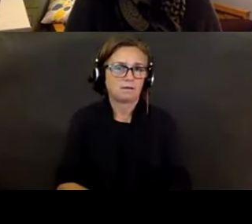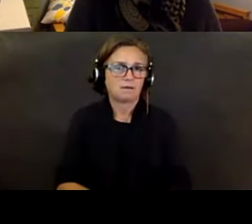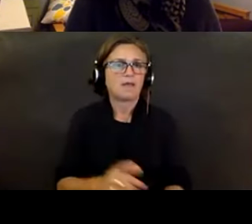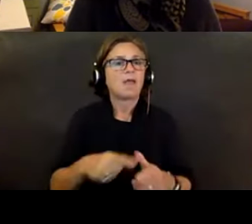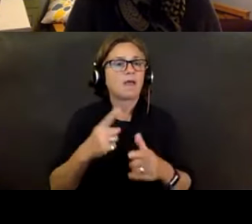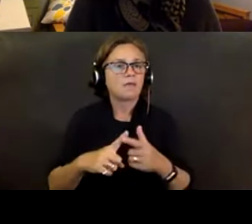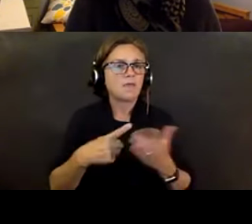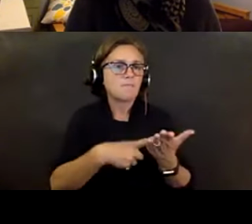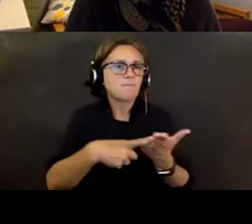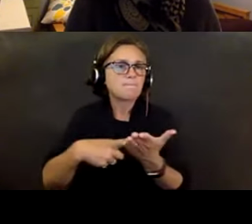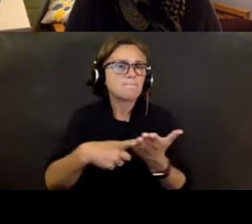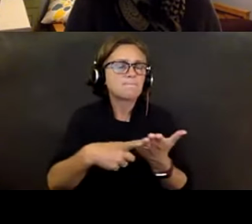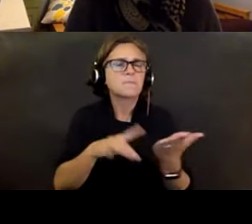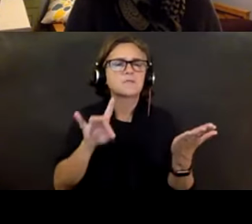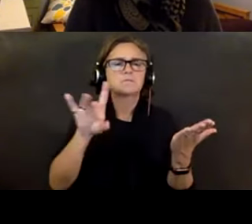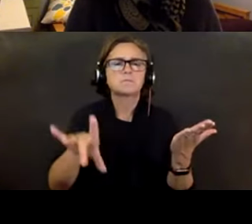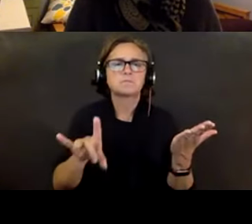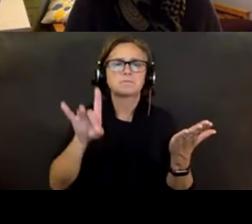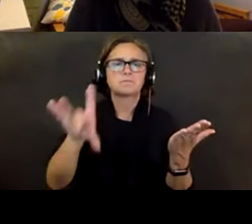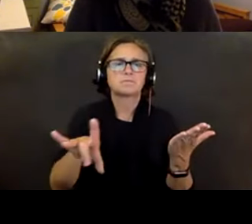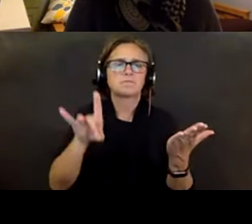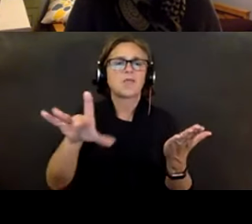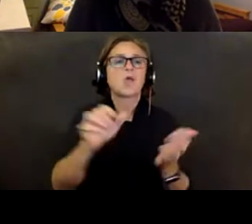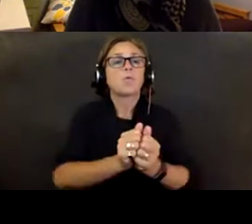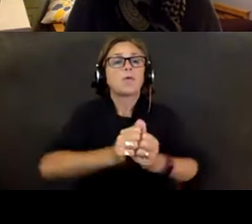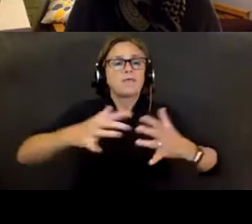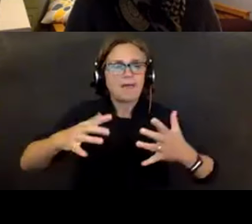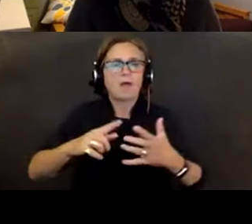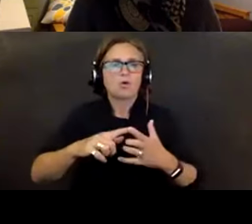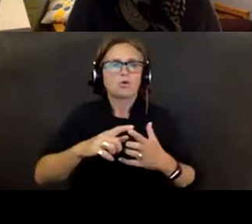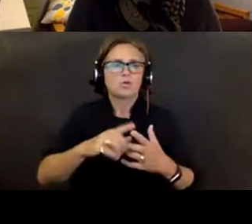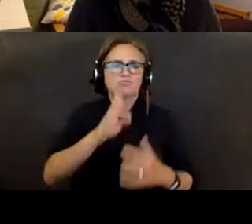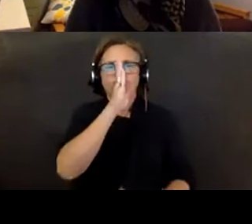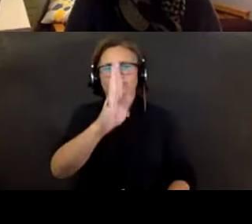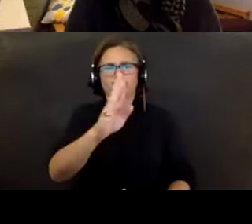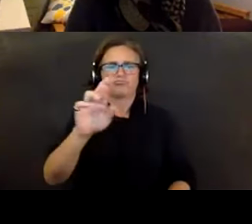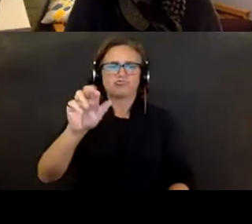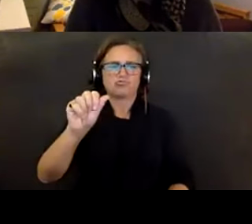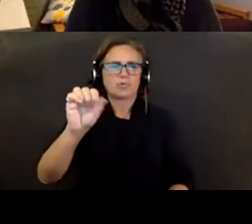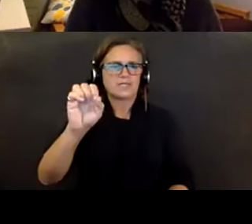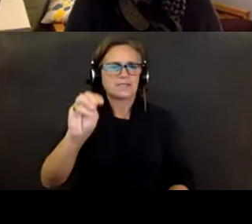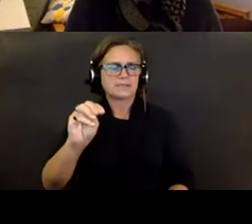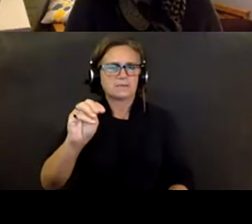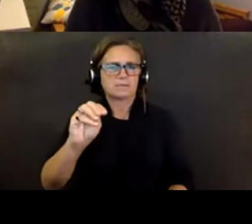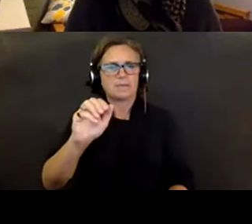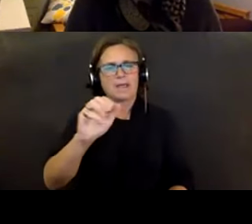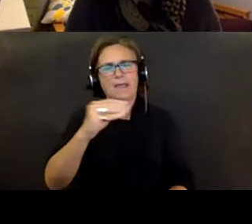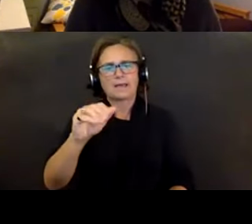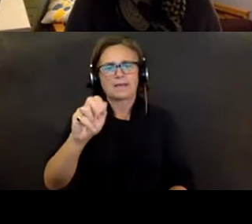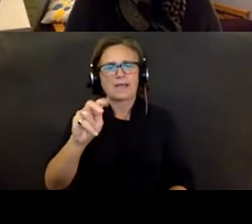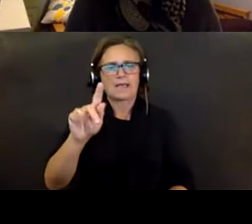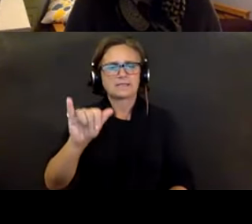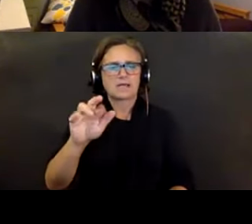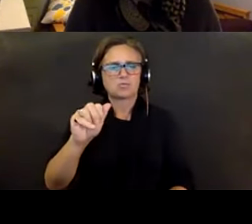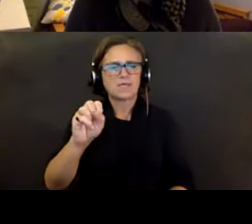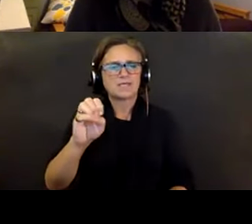conversations subtly without necessarily overtly having the conversation about racism, because you're starting to normalize the idea that we